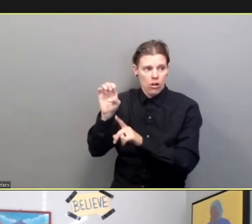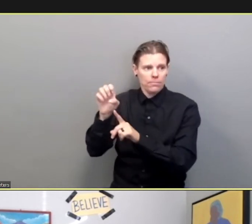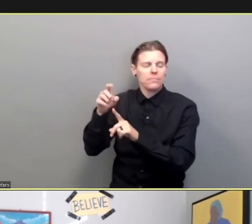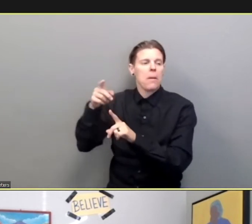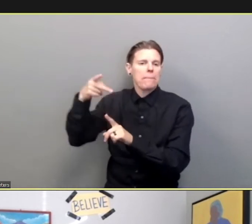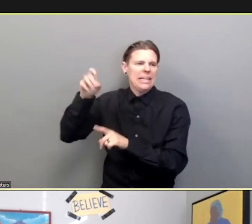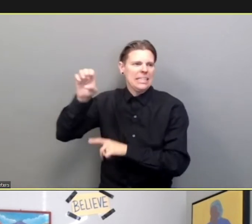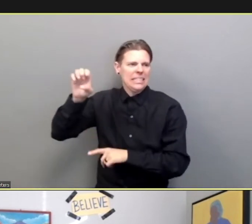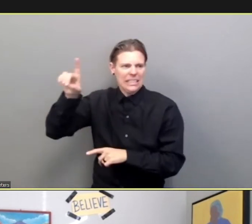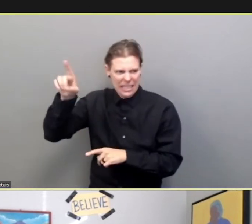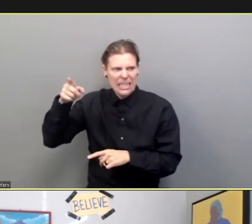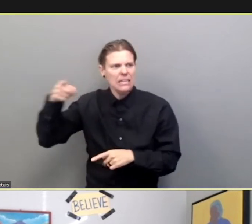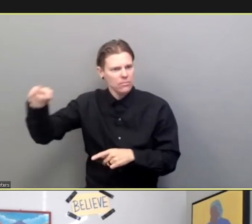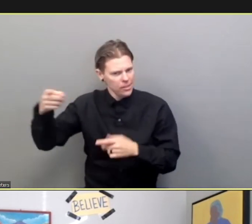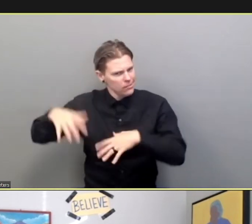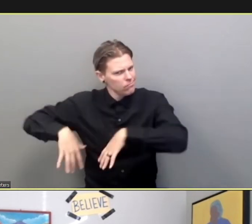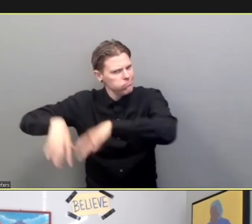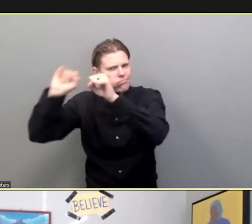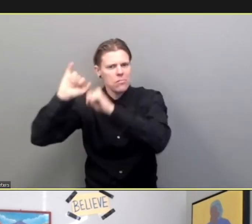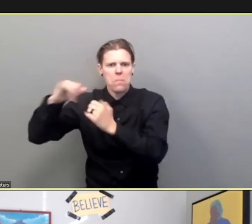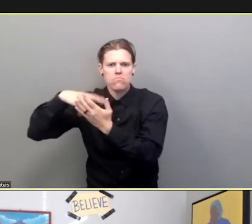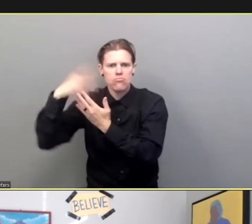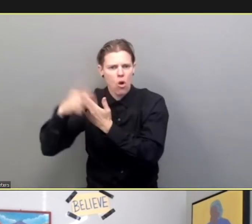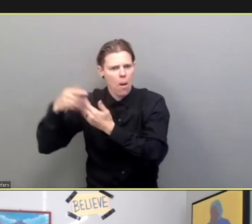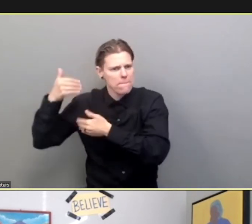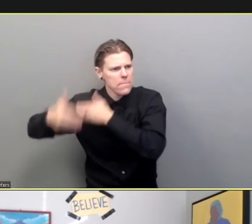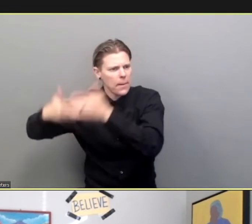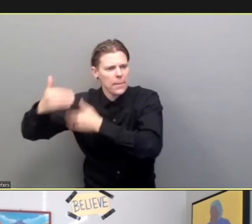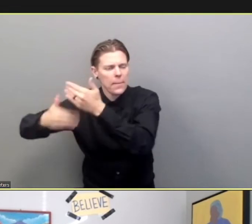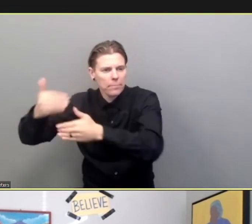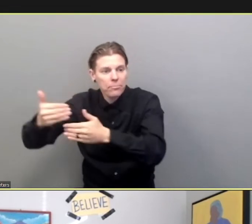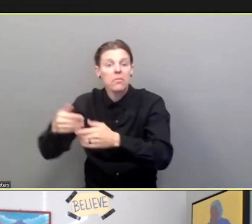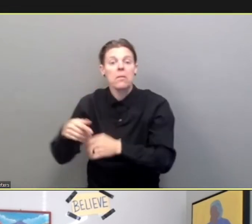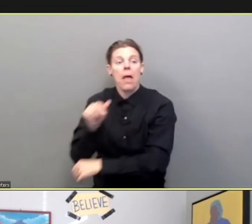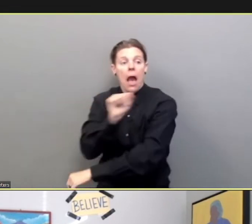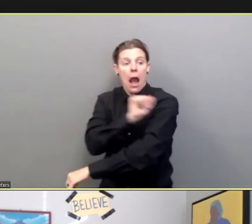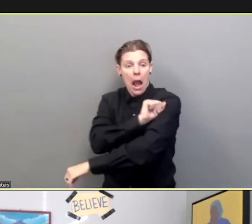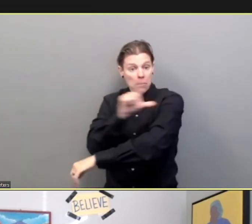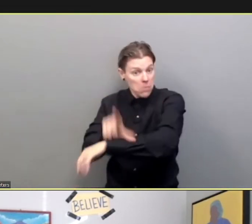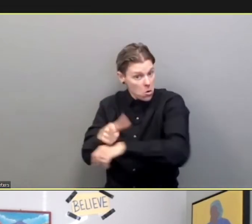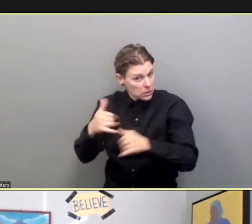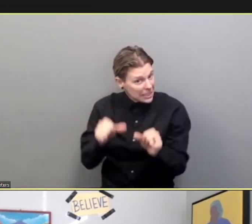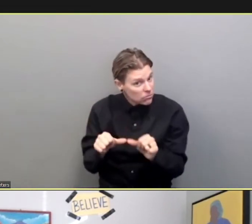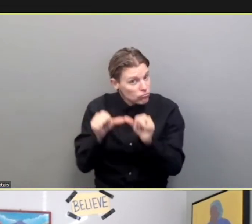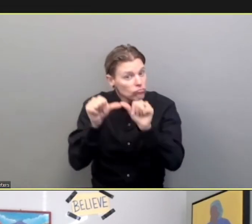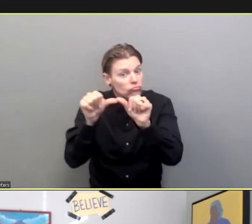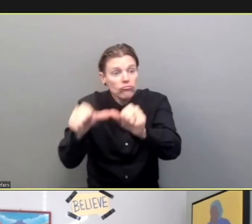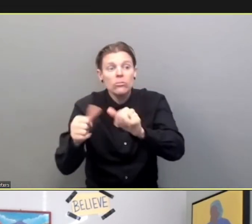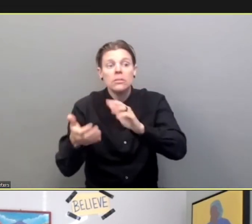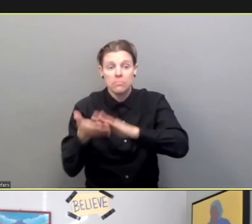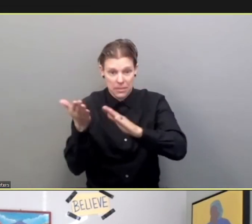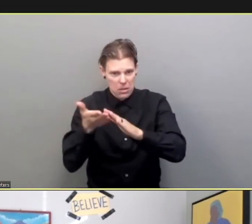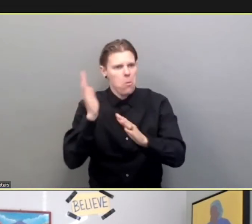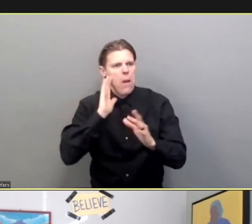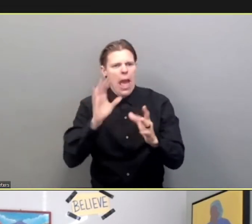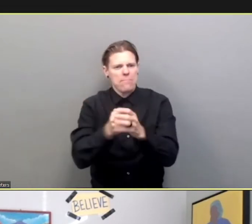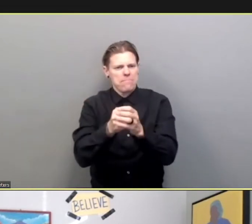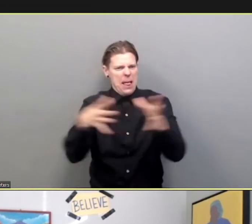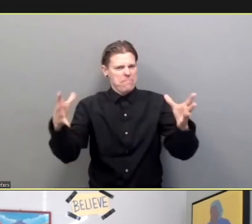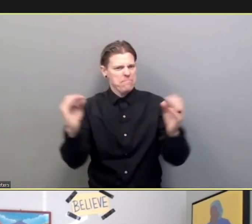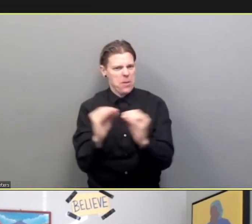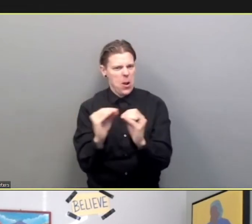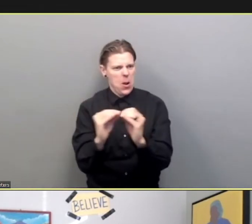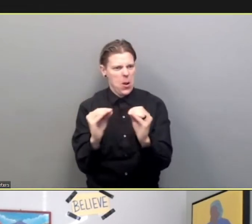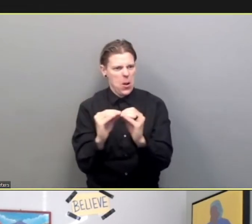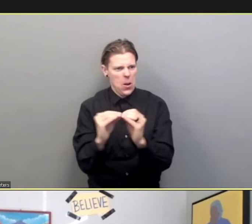pilot in Alamogordo, looking to spread it soon. And Laura, any additional comments? Yeah, I mean, supply? Yeah,